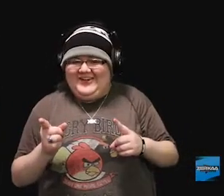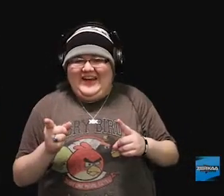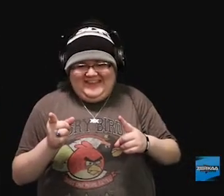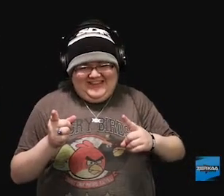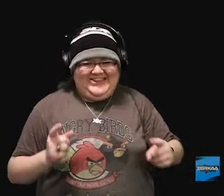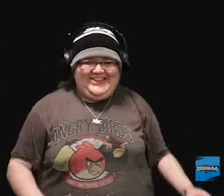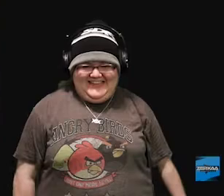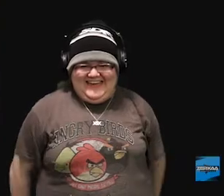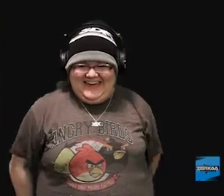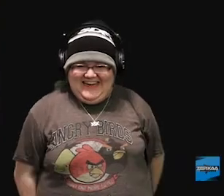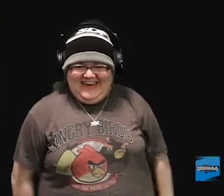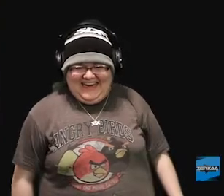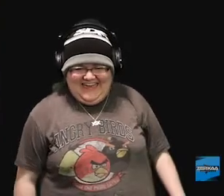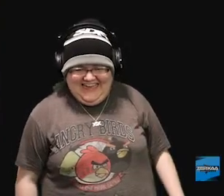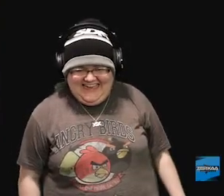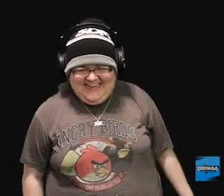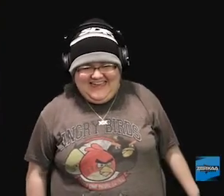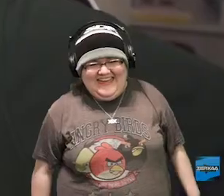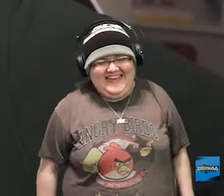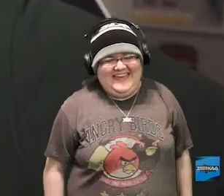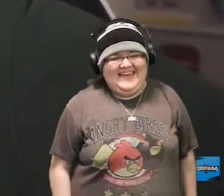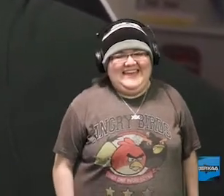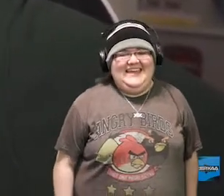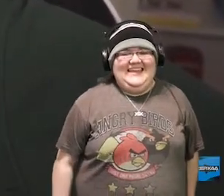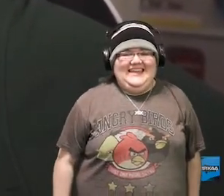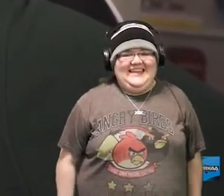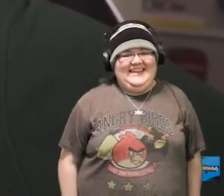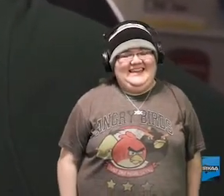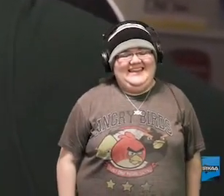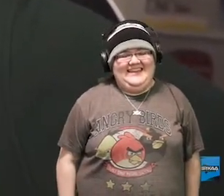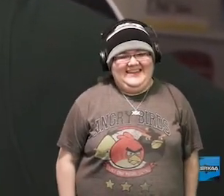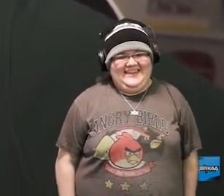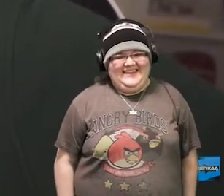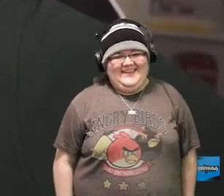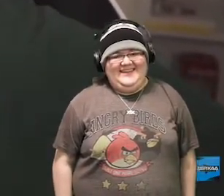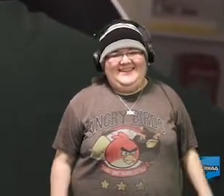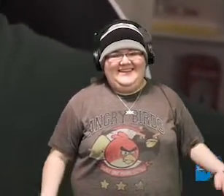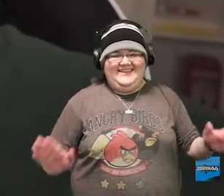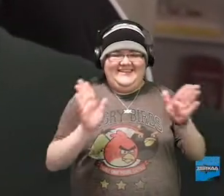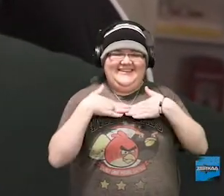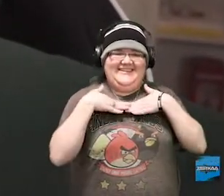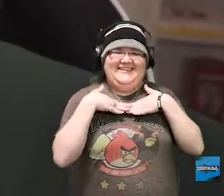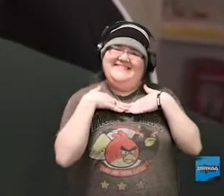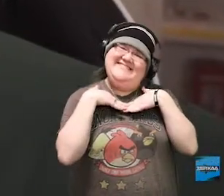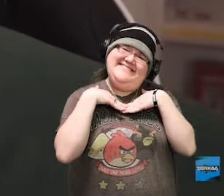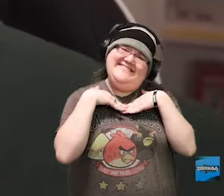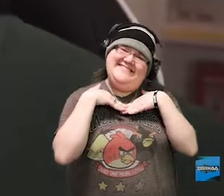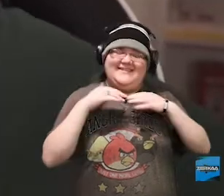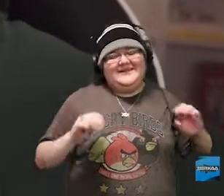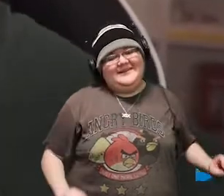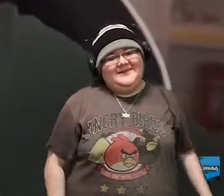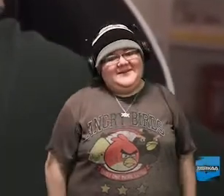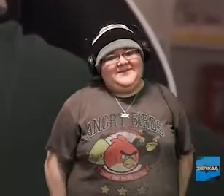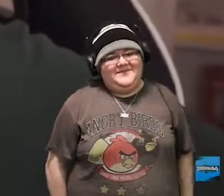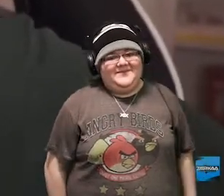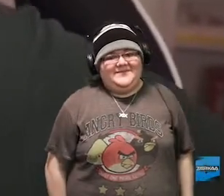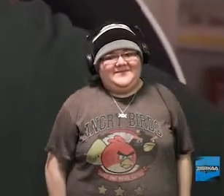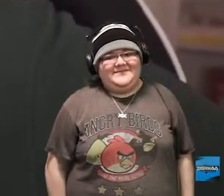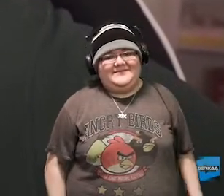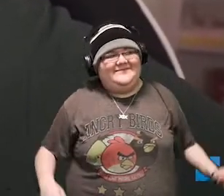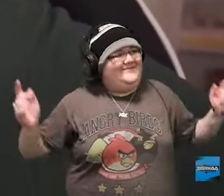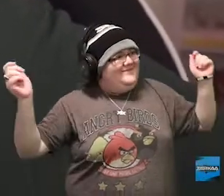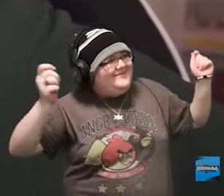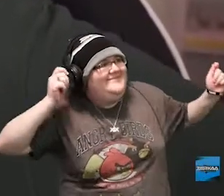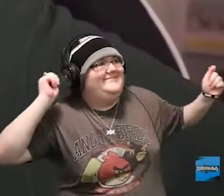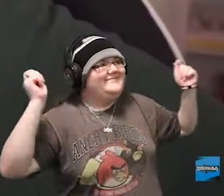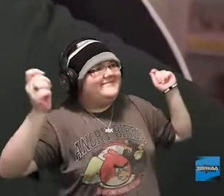buy some weird looking bands. All right, I'm going to leave it there for today's bonus Reddit video. You want to help me get some more content on this Reddit? Like I